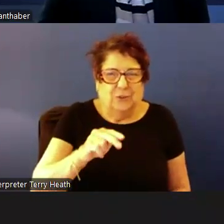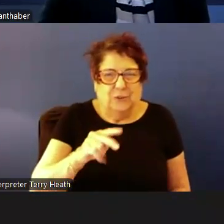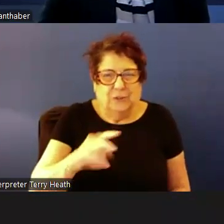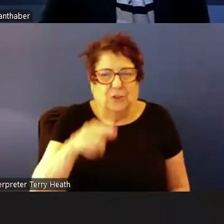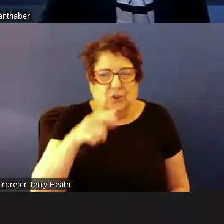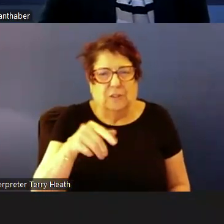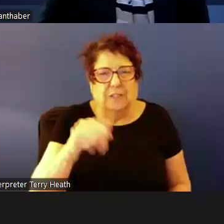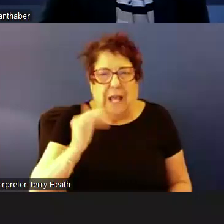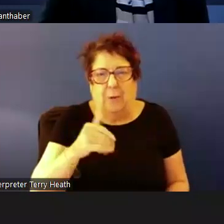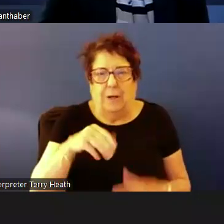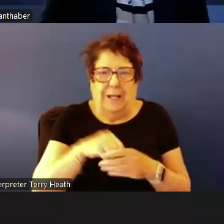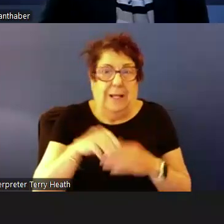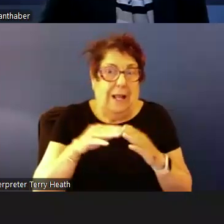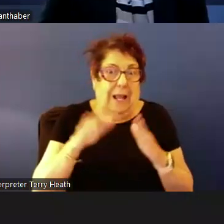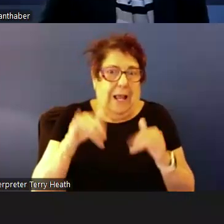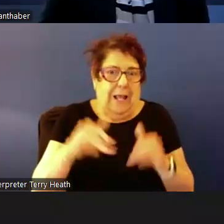All right, thank you.